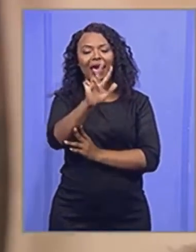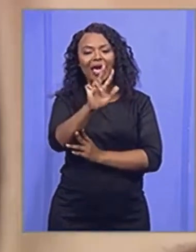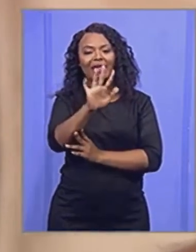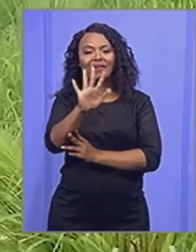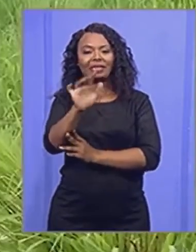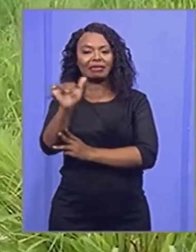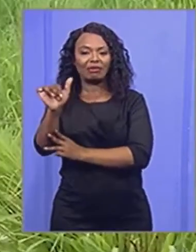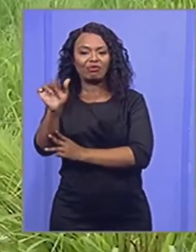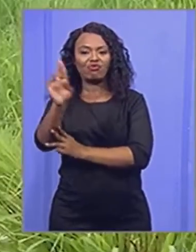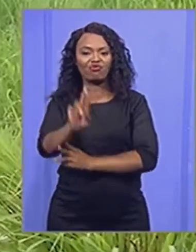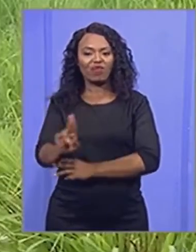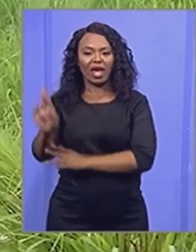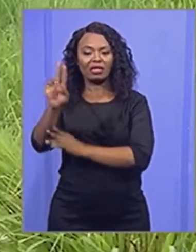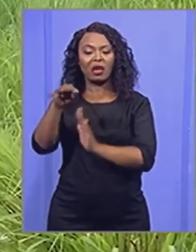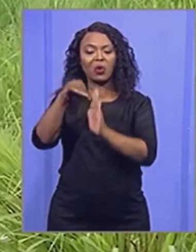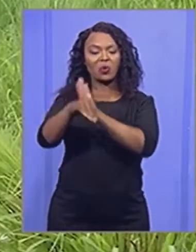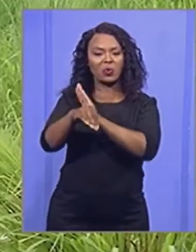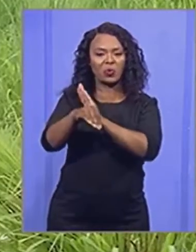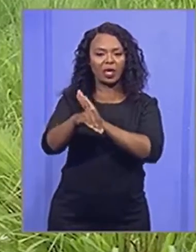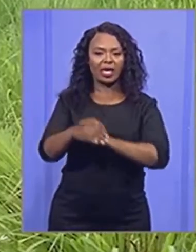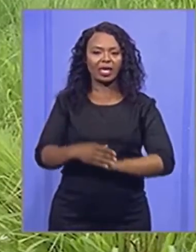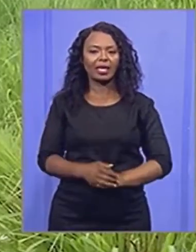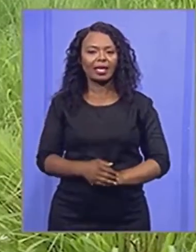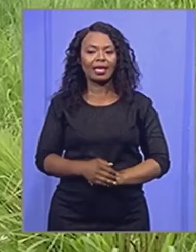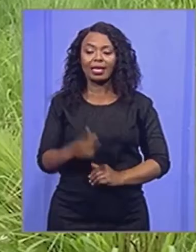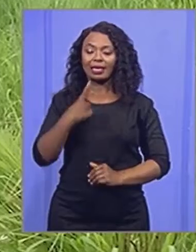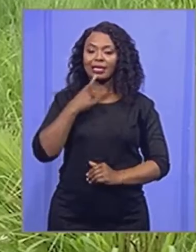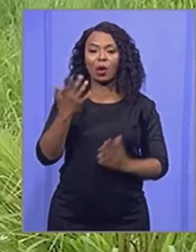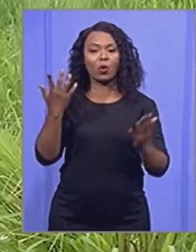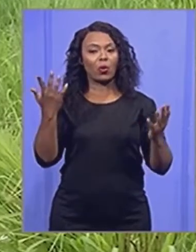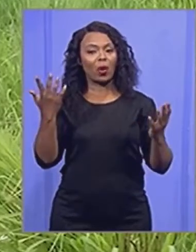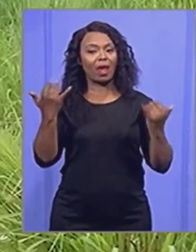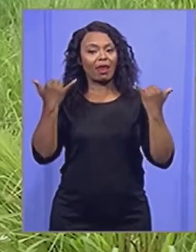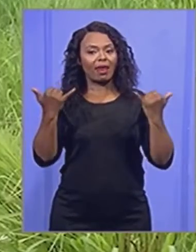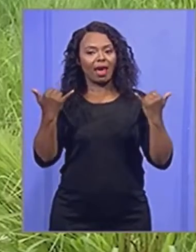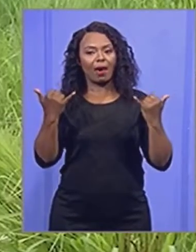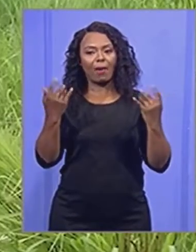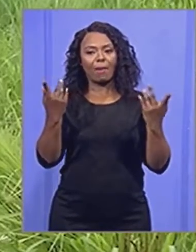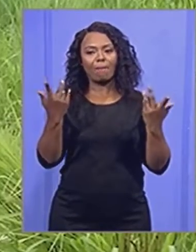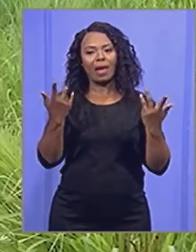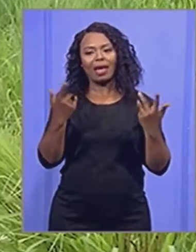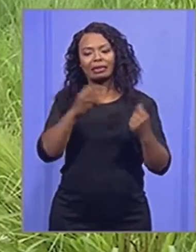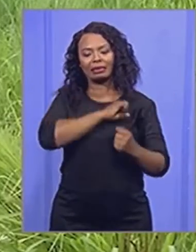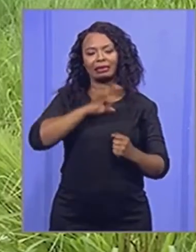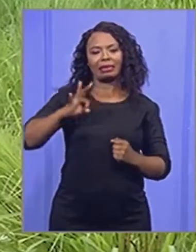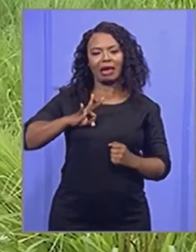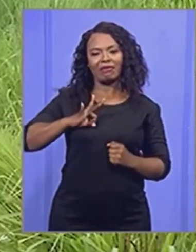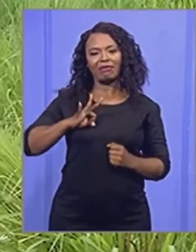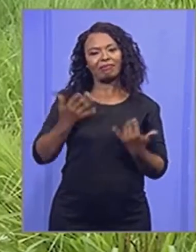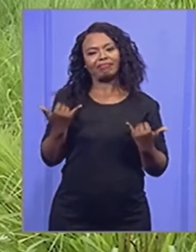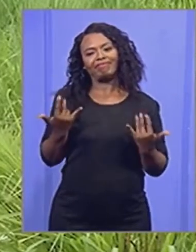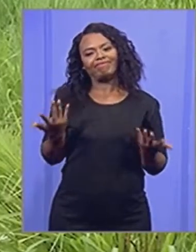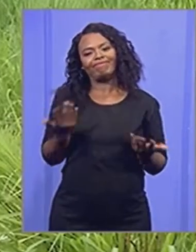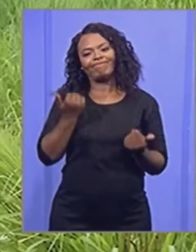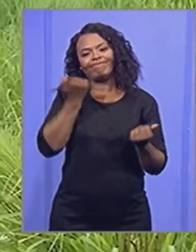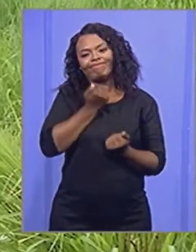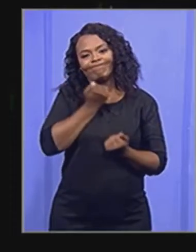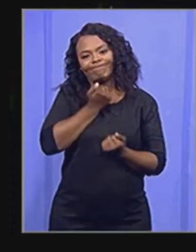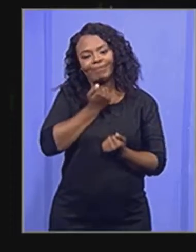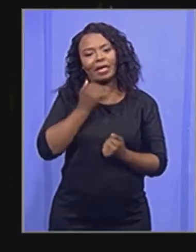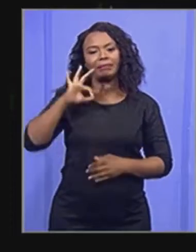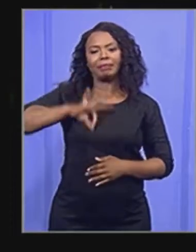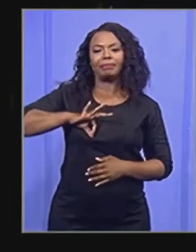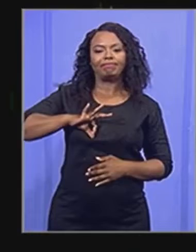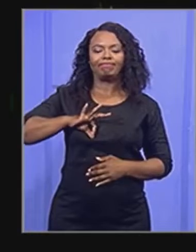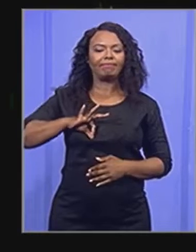735,856 rand. A re badiri ba gagwe ga ba ne ba bona madi a bonus ya Keresemose ebile o setse a fokoditse ba bangwe. It